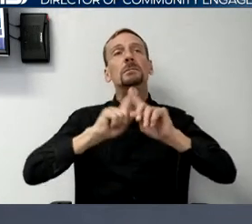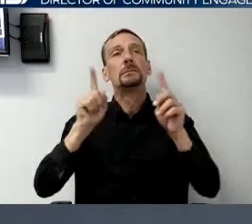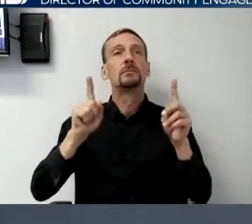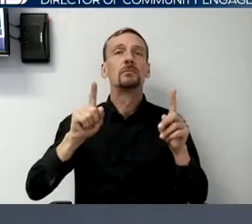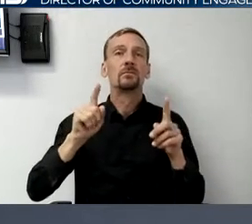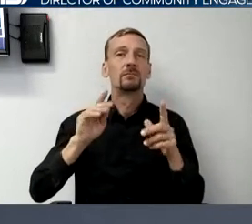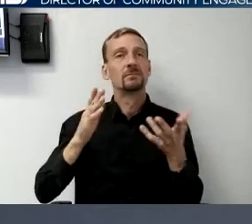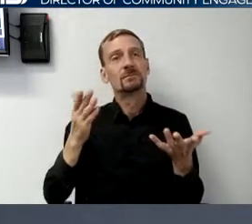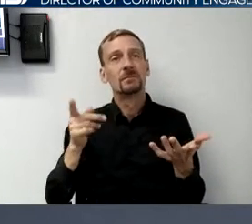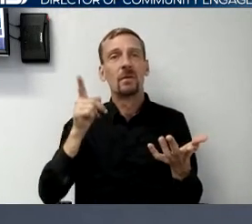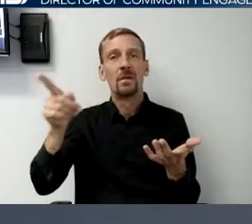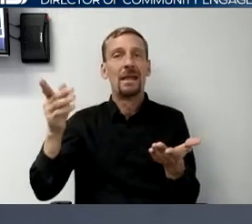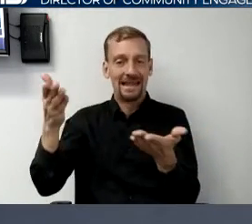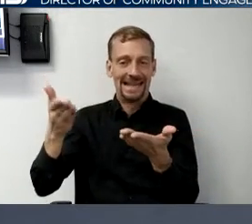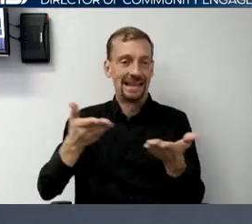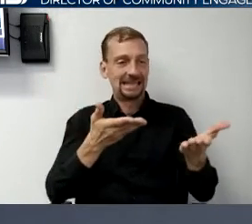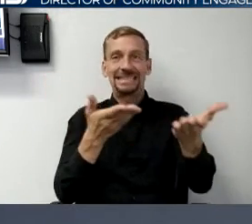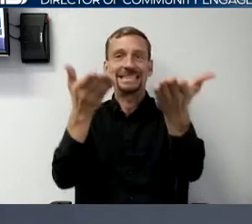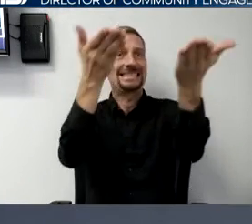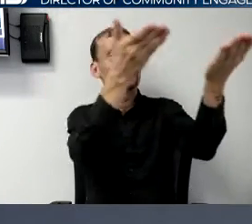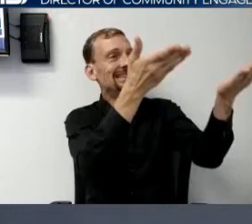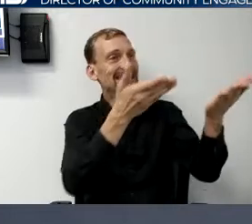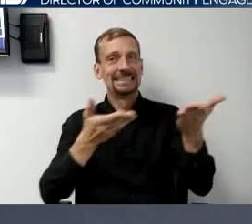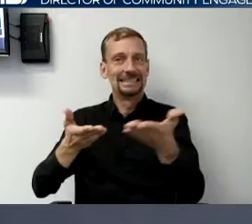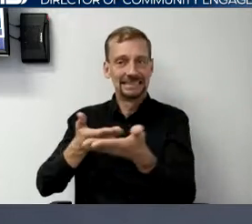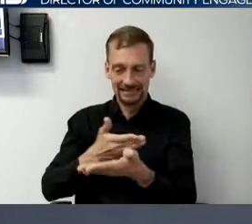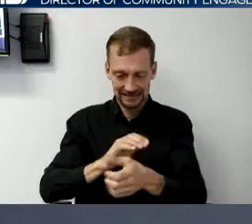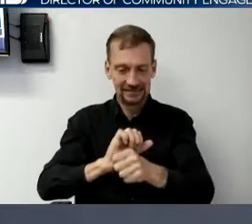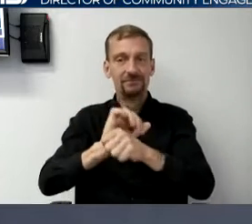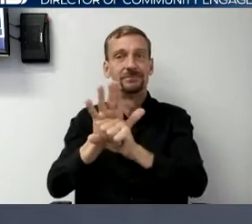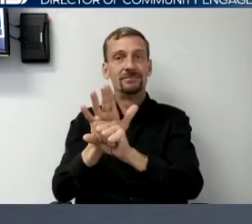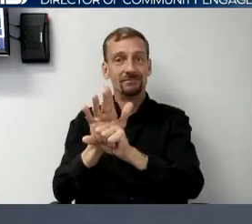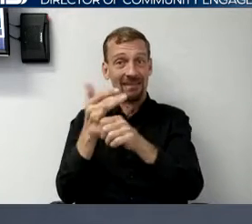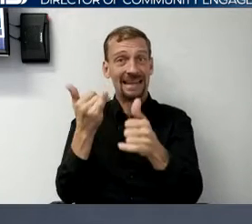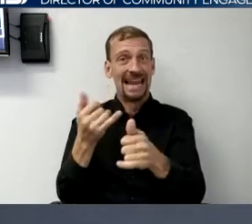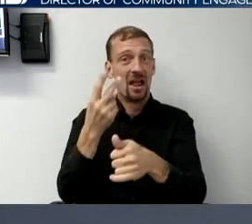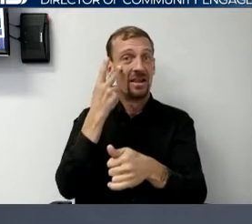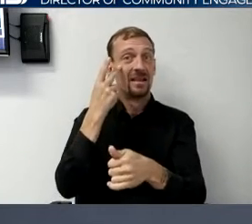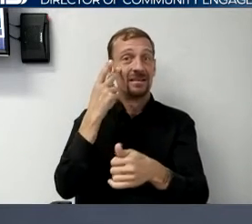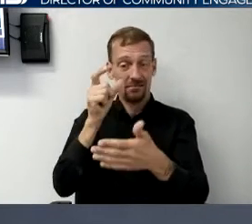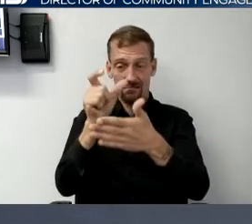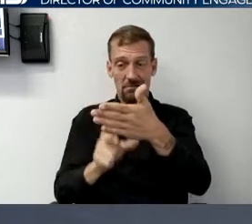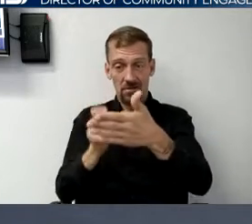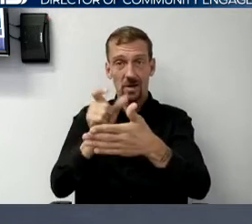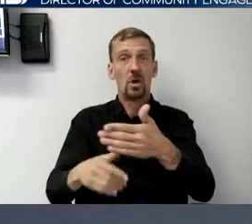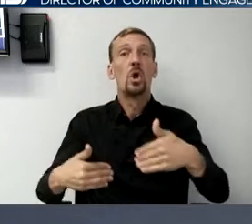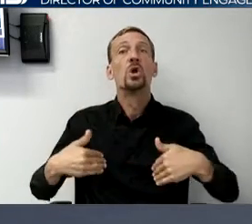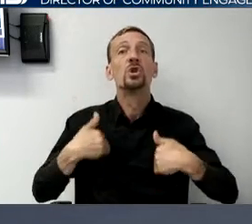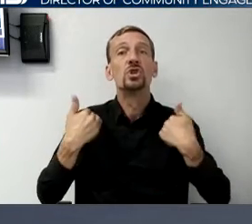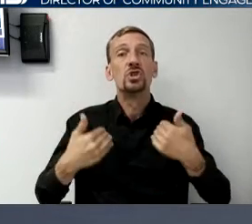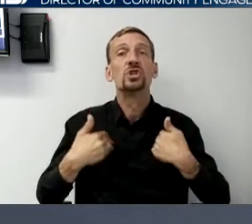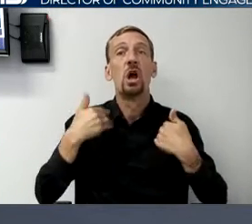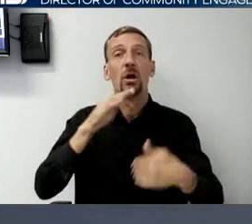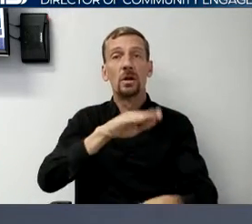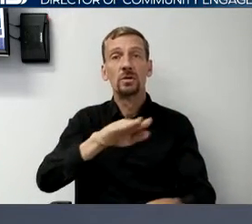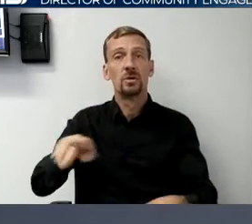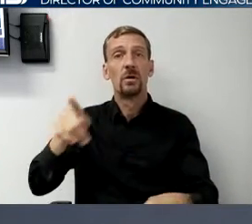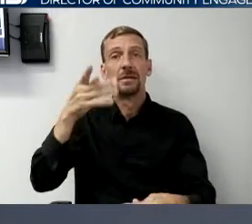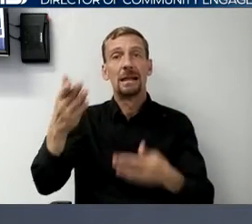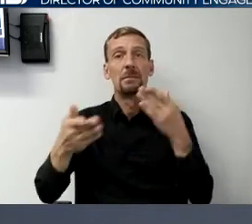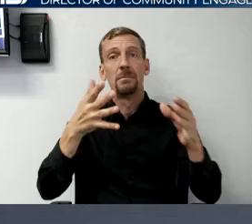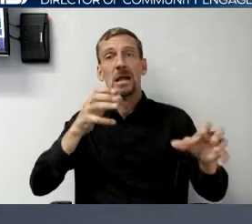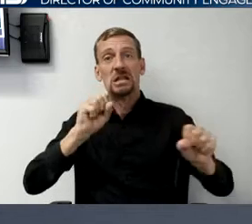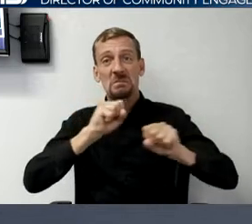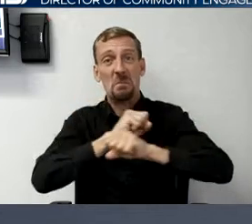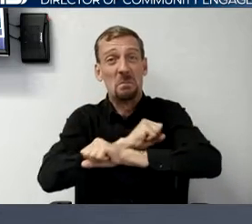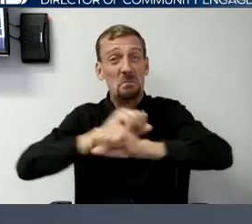they're agents for carrying the. There's a lot of articles being written now that young children may actually be the super